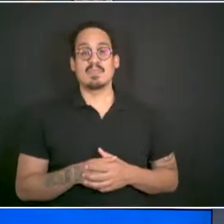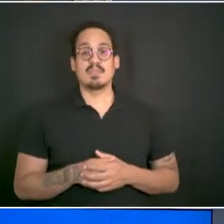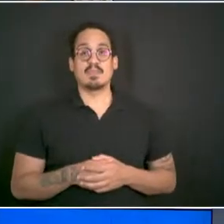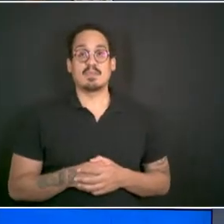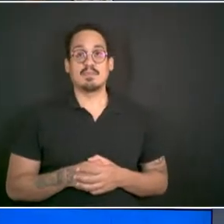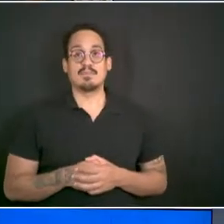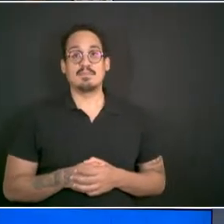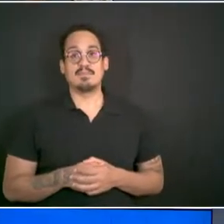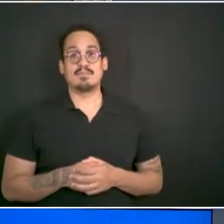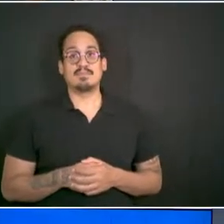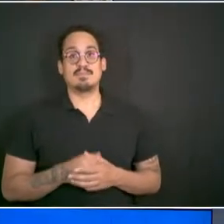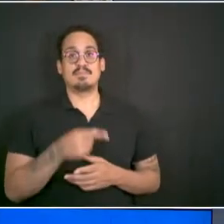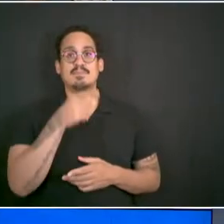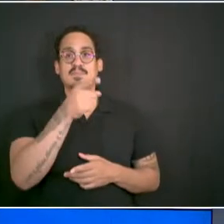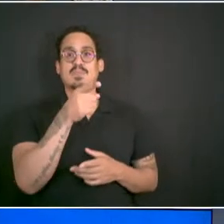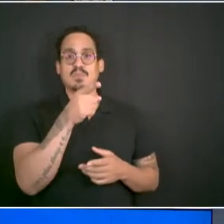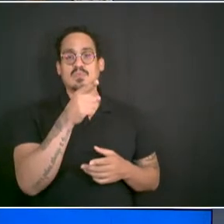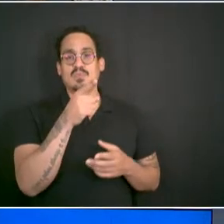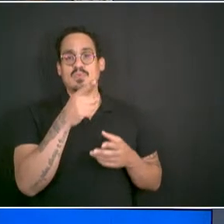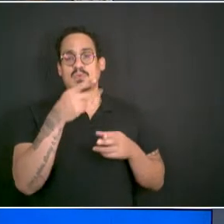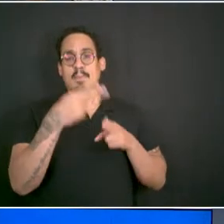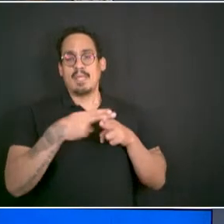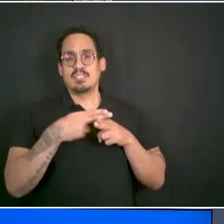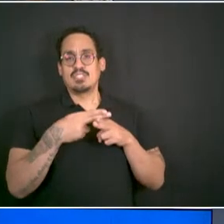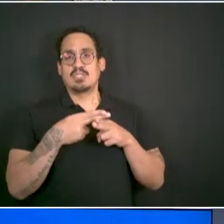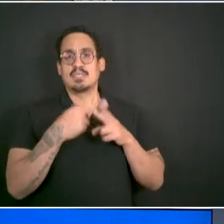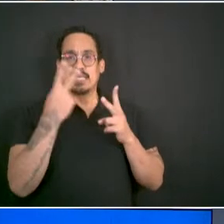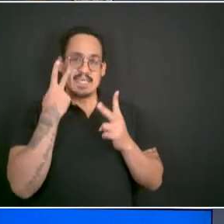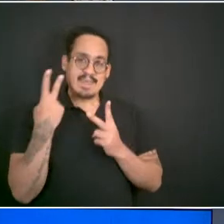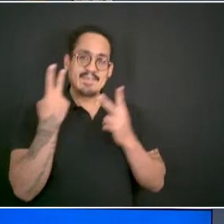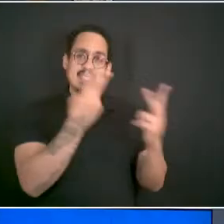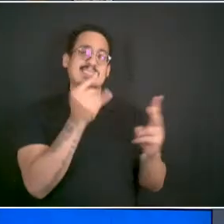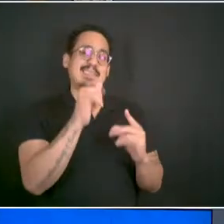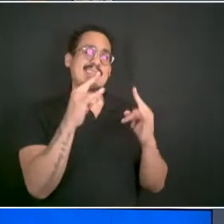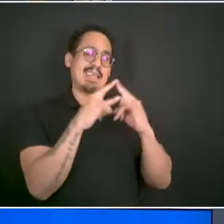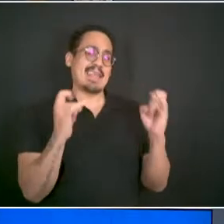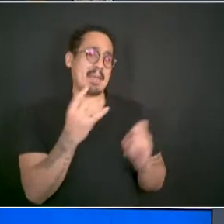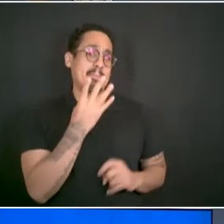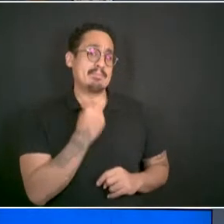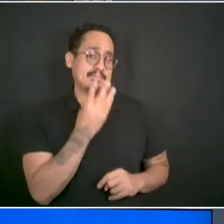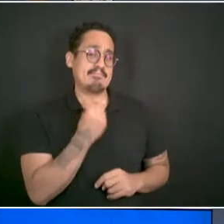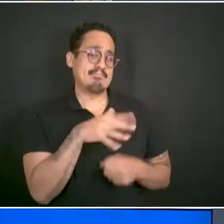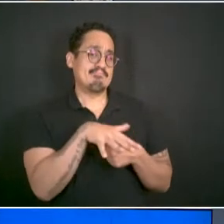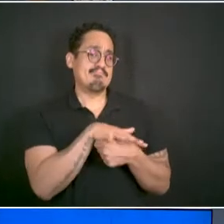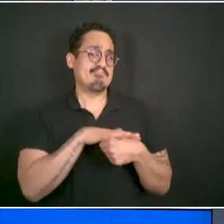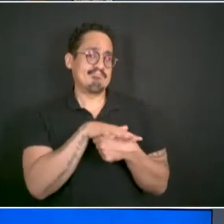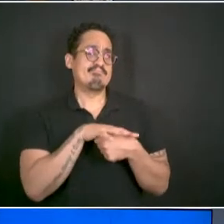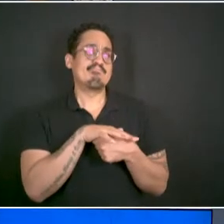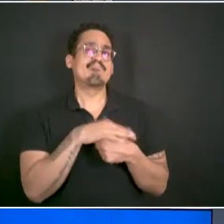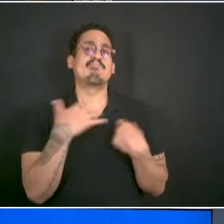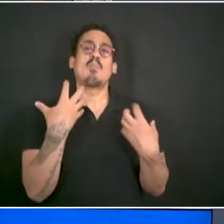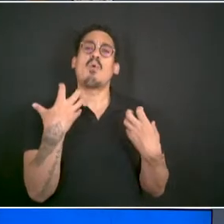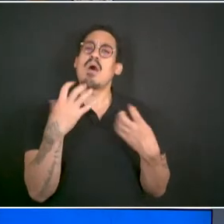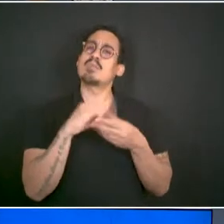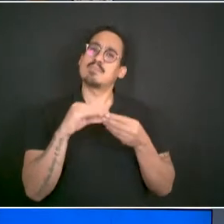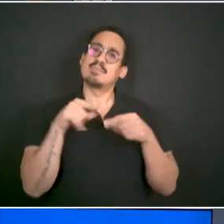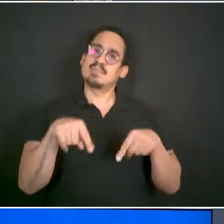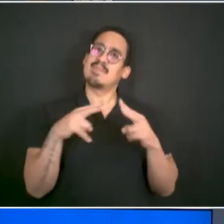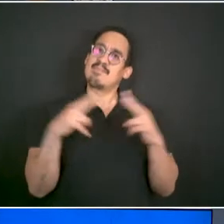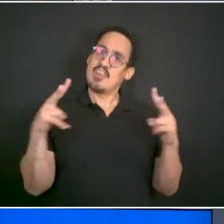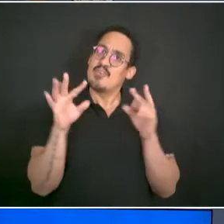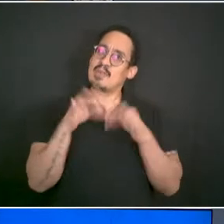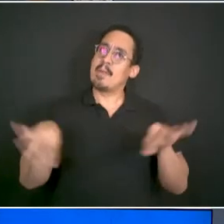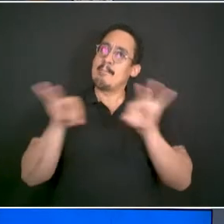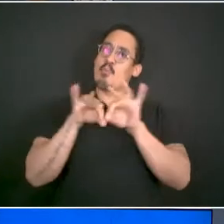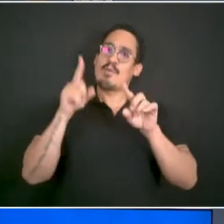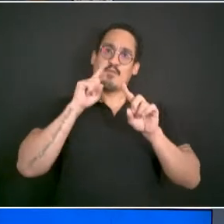mentioned Krakow, Poland, and your visit to concentration camps today, yes. I just want to say, because it's very important for my community to underline that these were